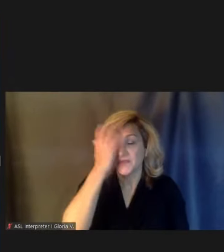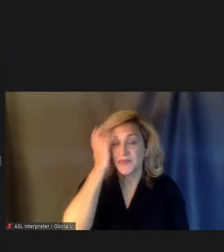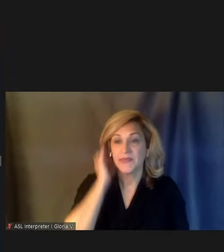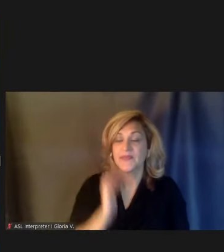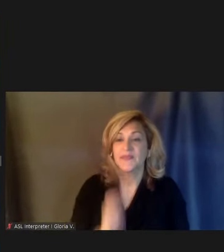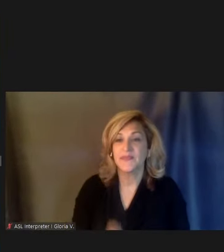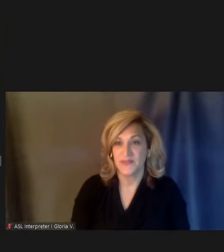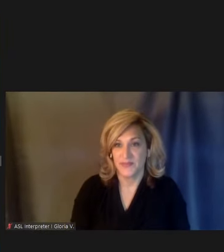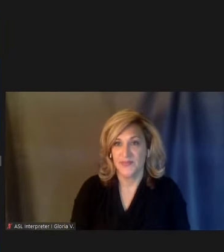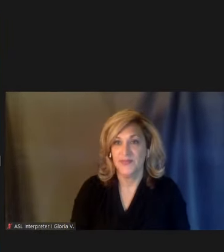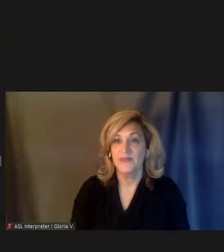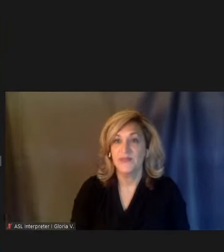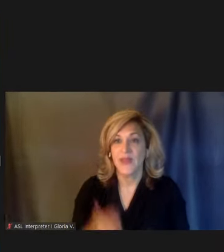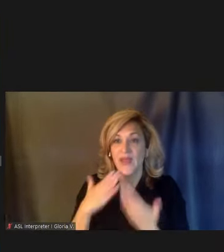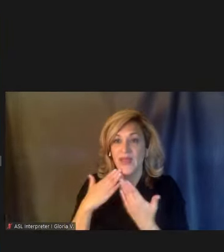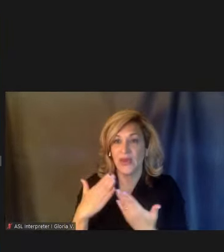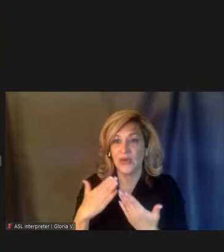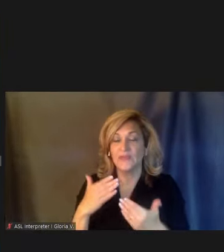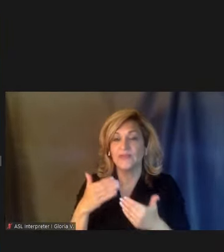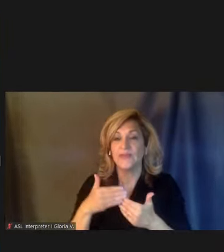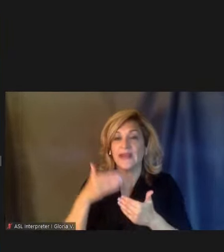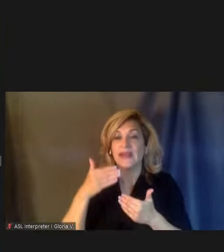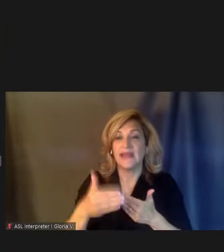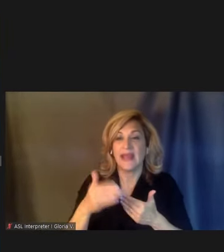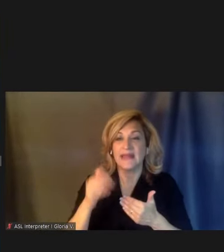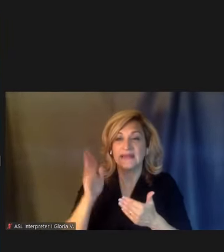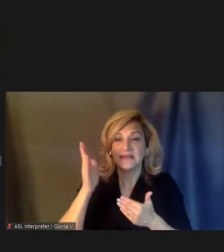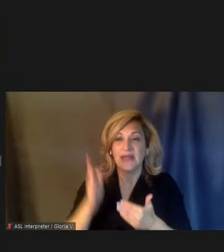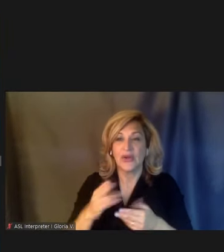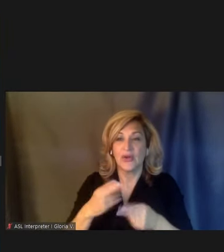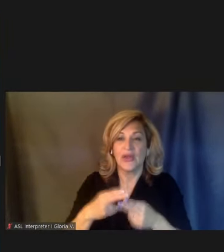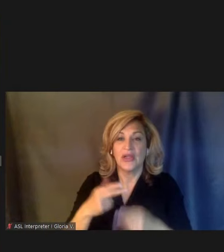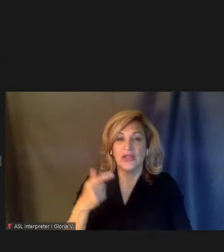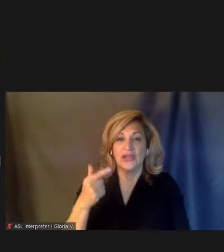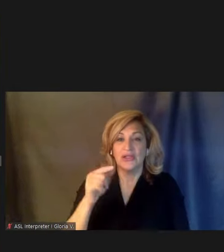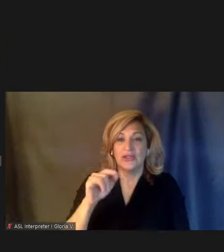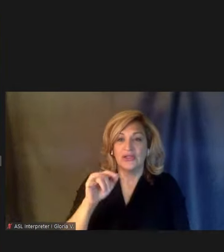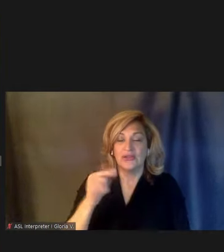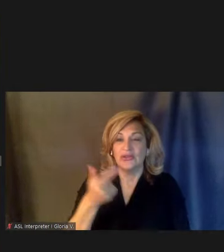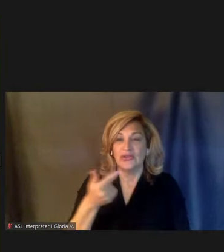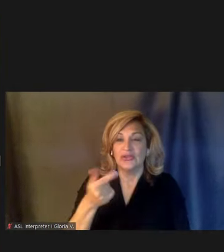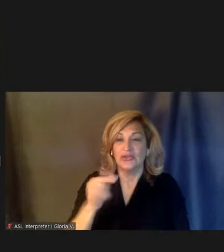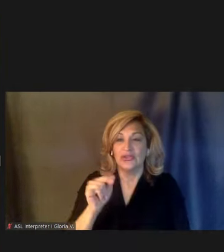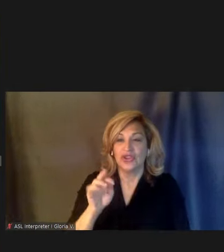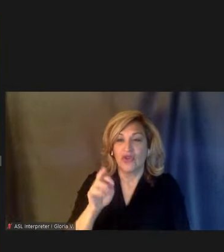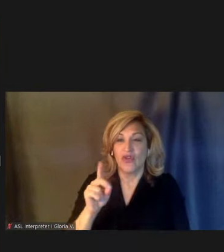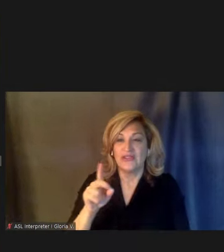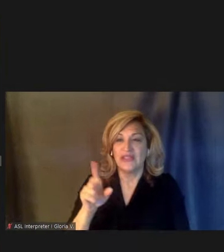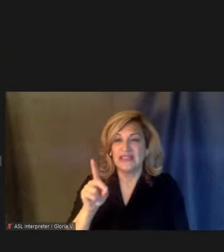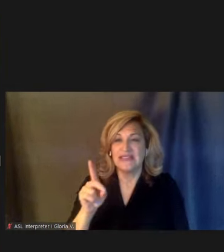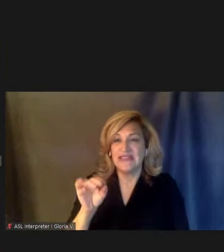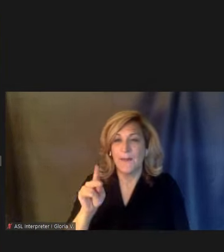Thank you. Our next speaker is Gerald Demers, followed by Elizabeth Denny's.